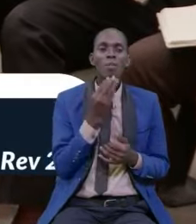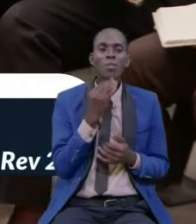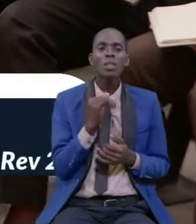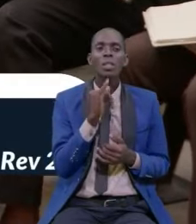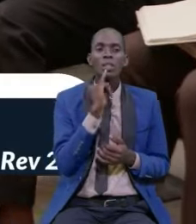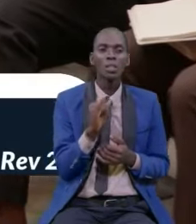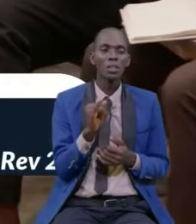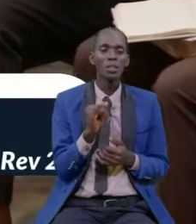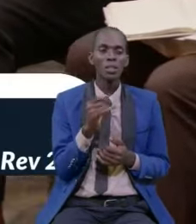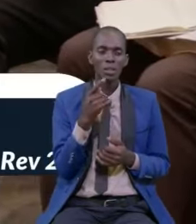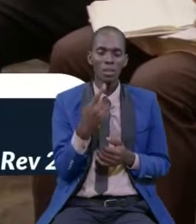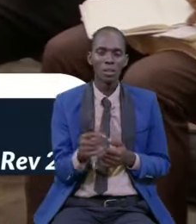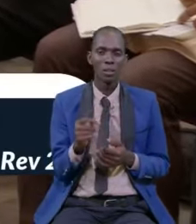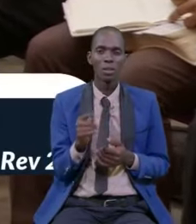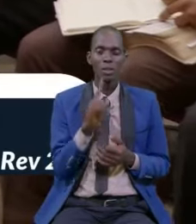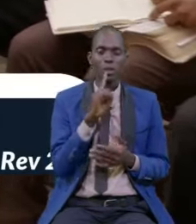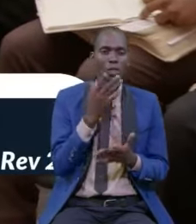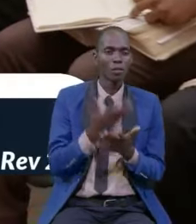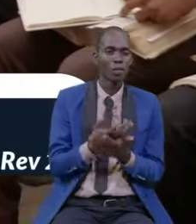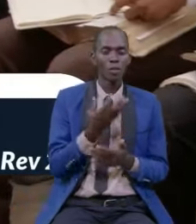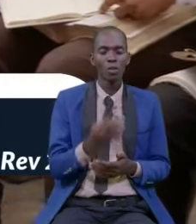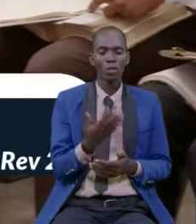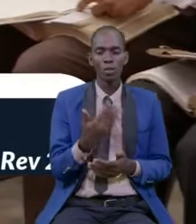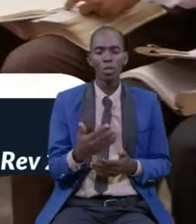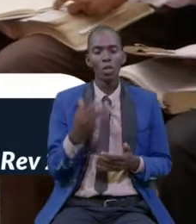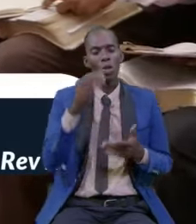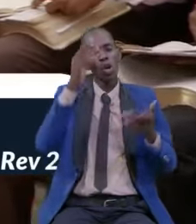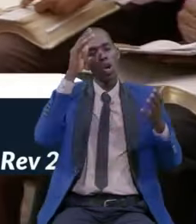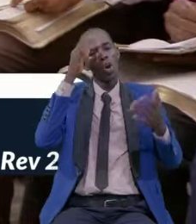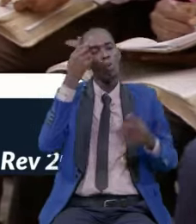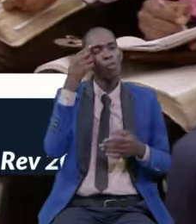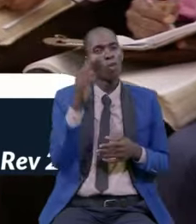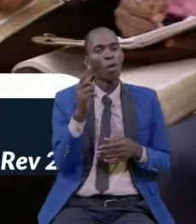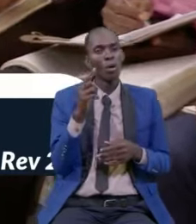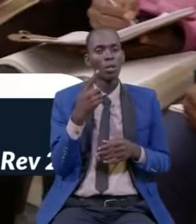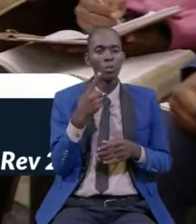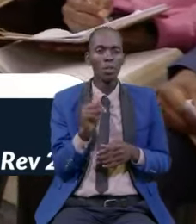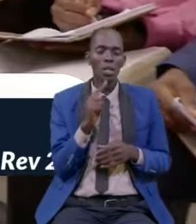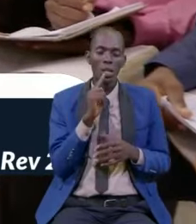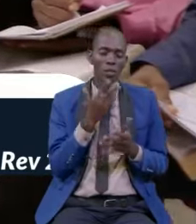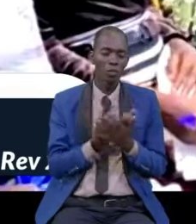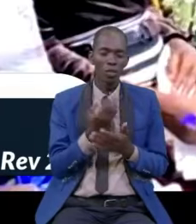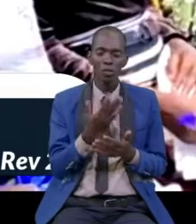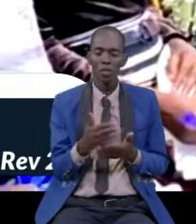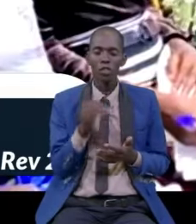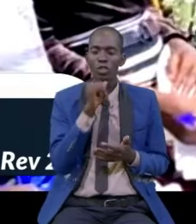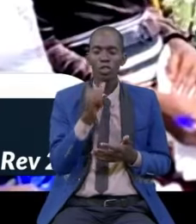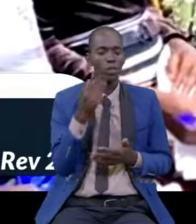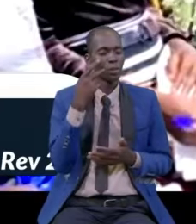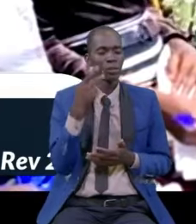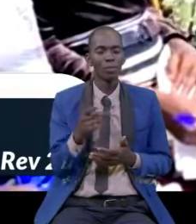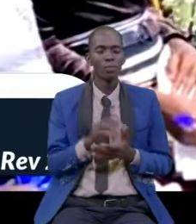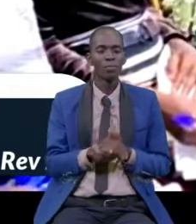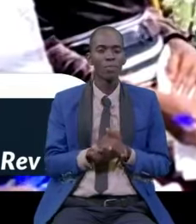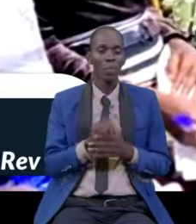the substance of things who fall the evidence of Things Not Seen look at verse two